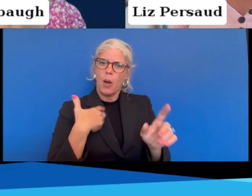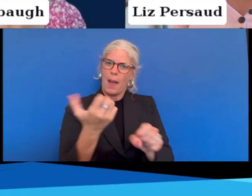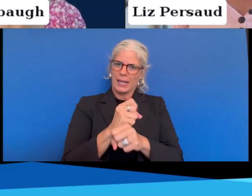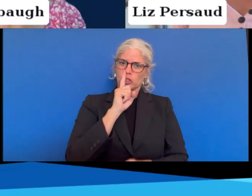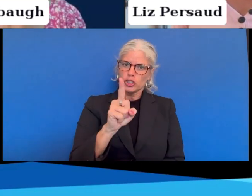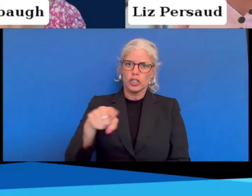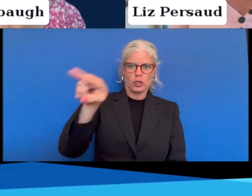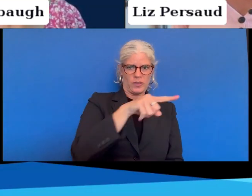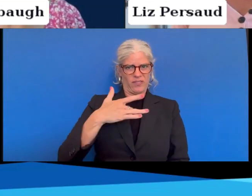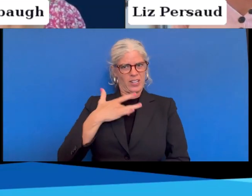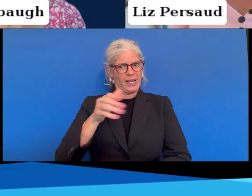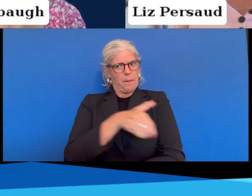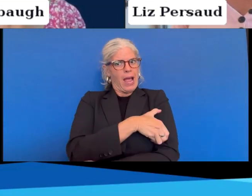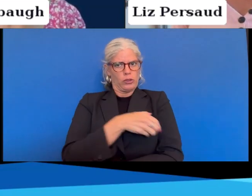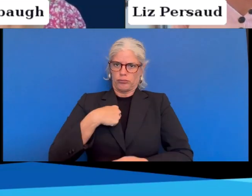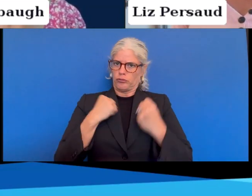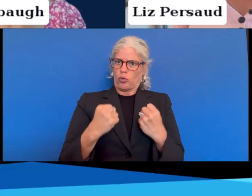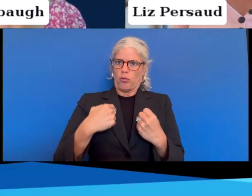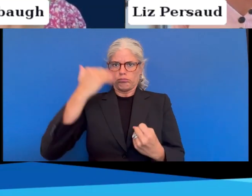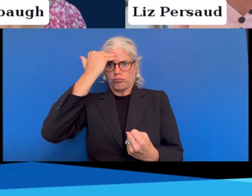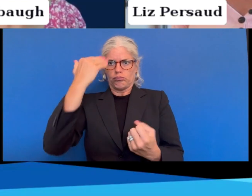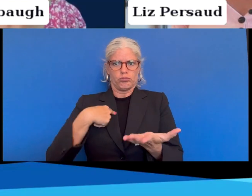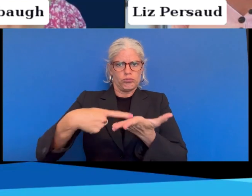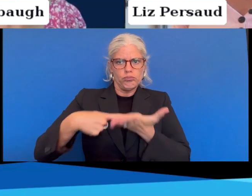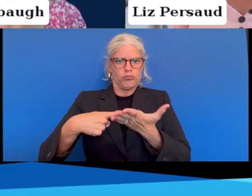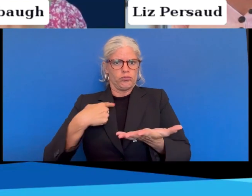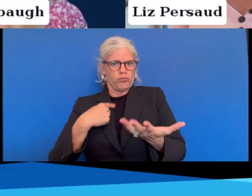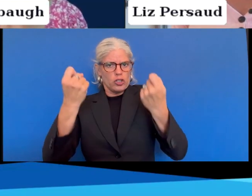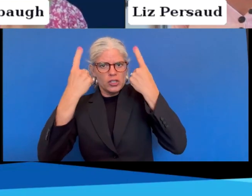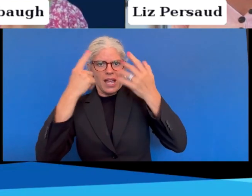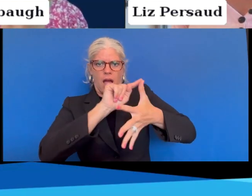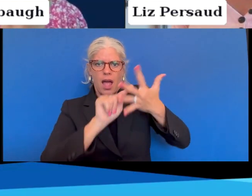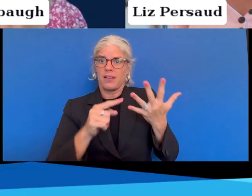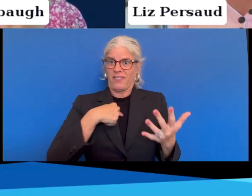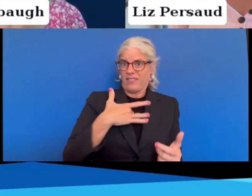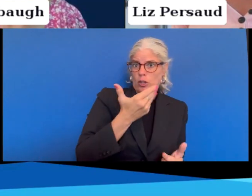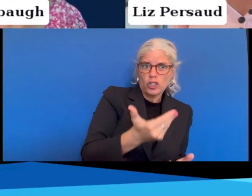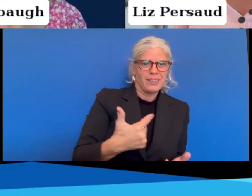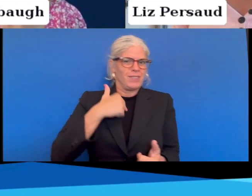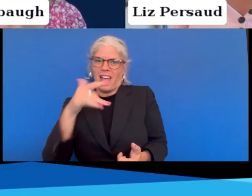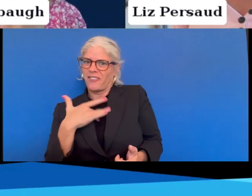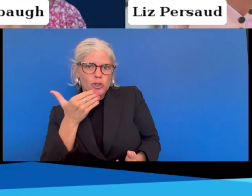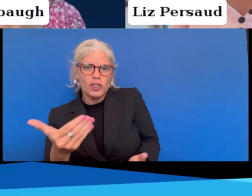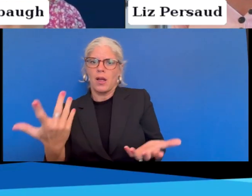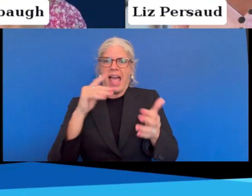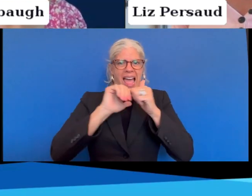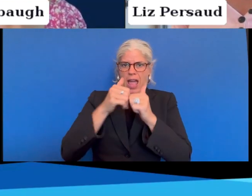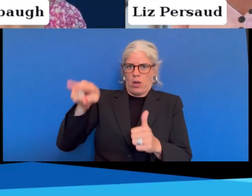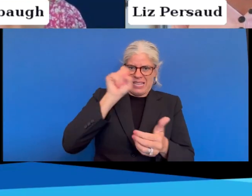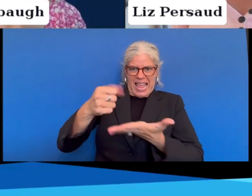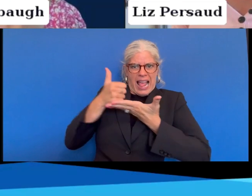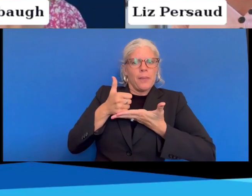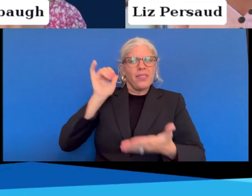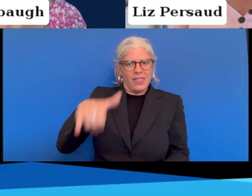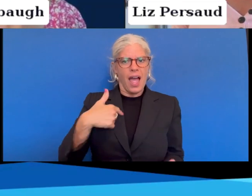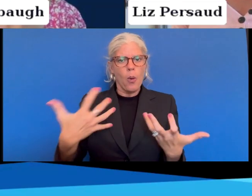impaired. You tend to go to the person who is a little bit easier talking, or can look at my eyes or look at my mouth. But it's